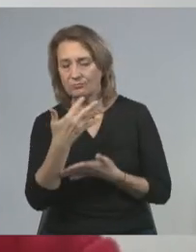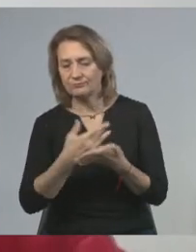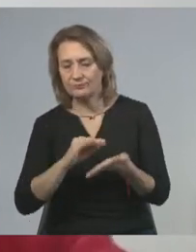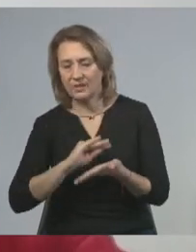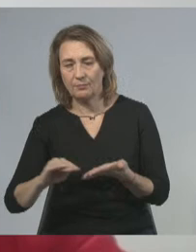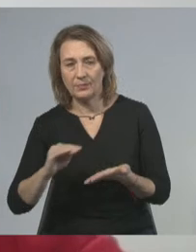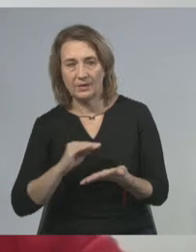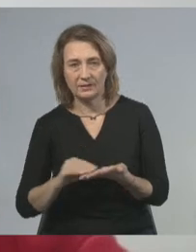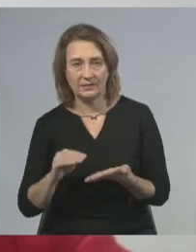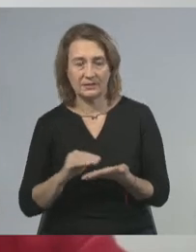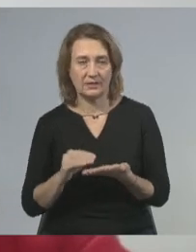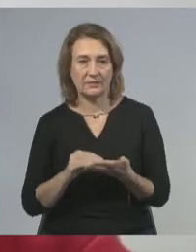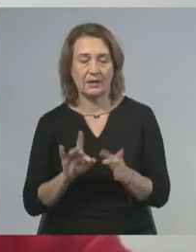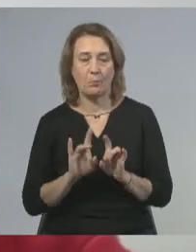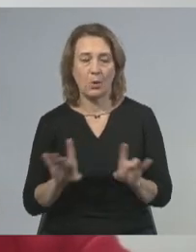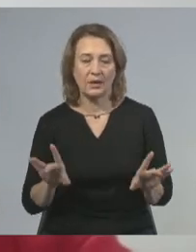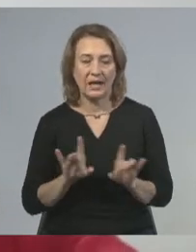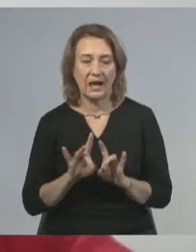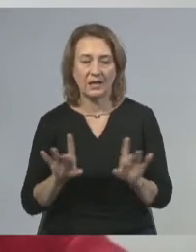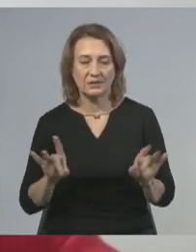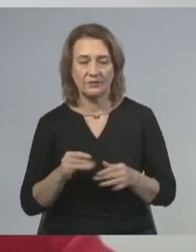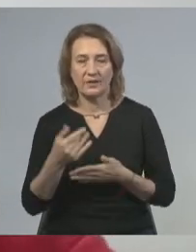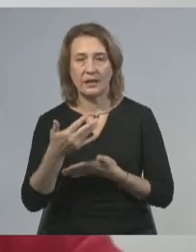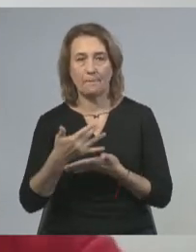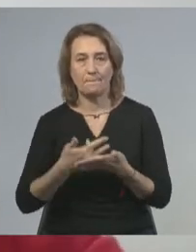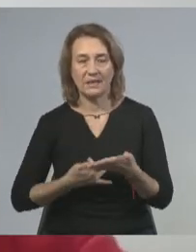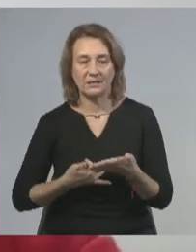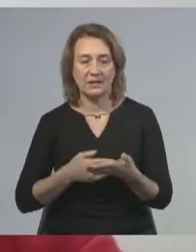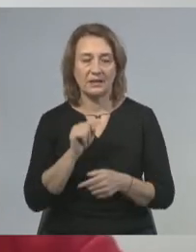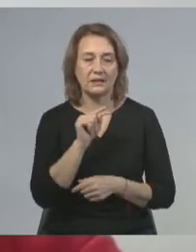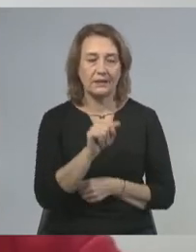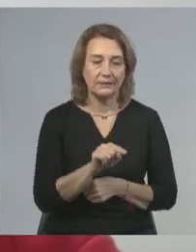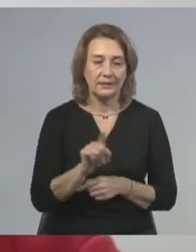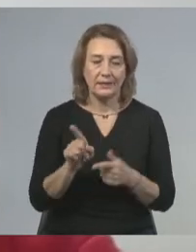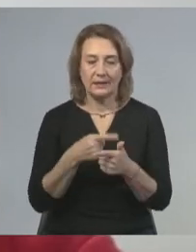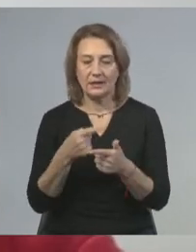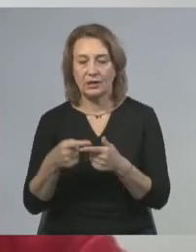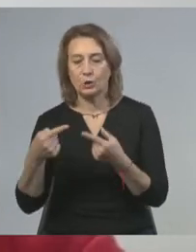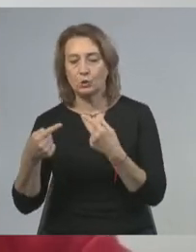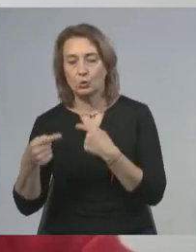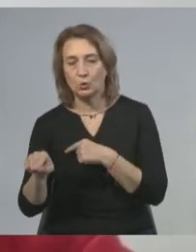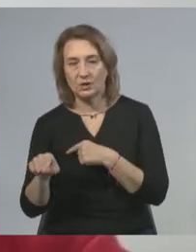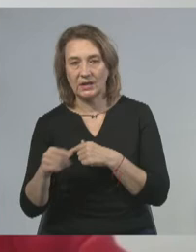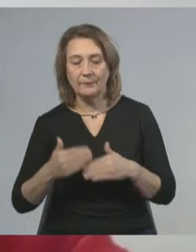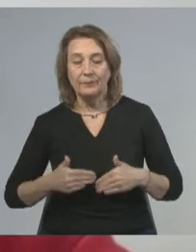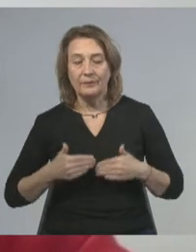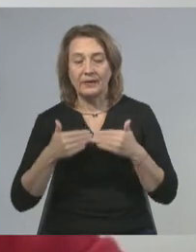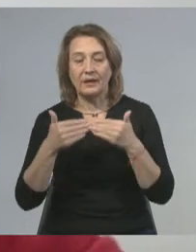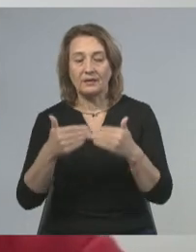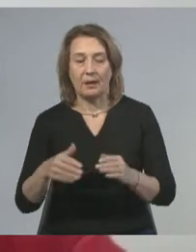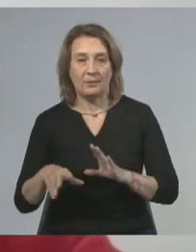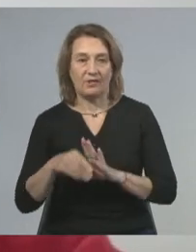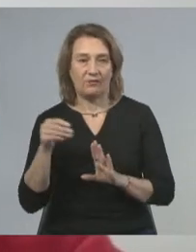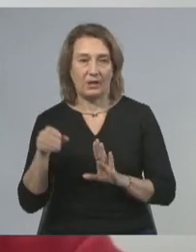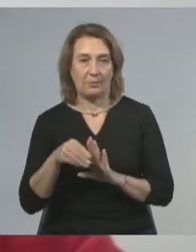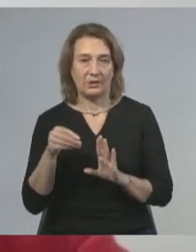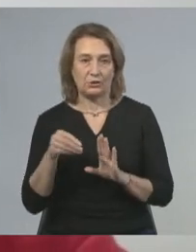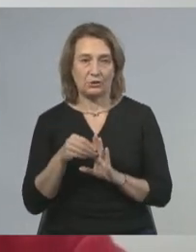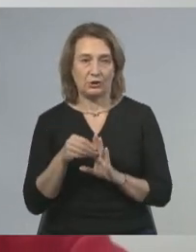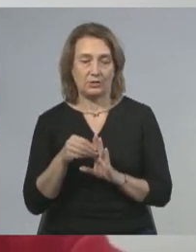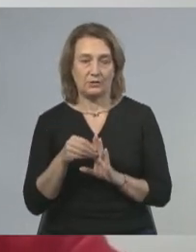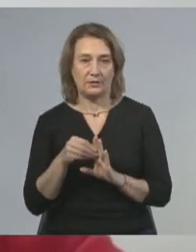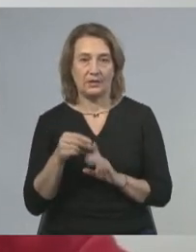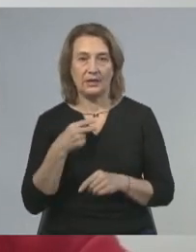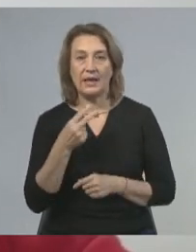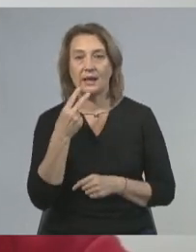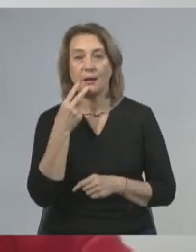people don't like to read but we also have a lot of long reads a lot of explainers i see